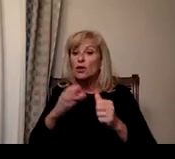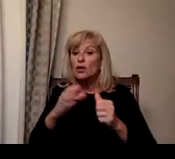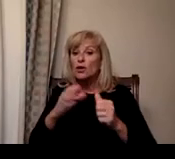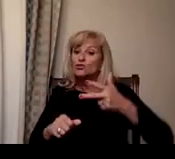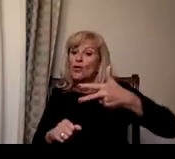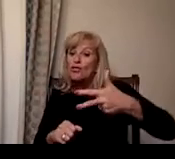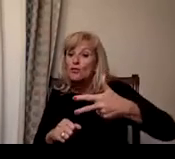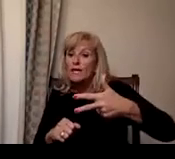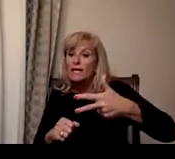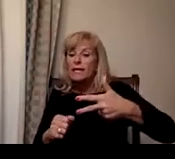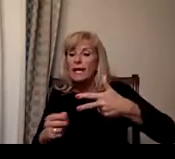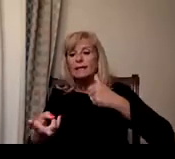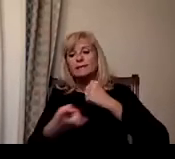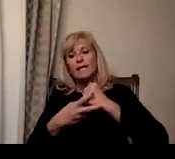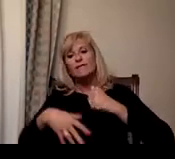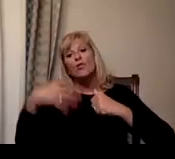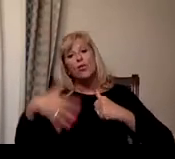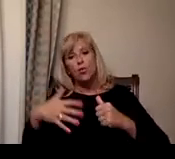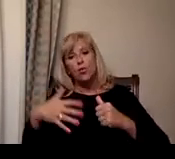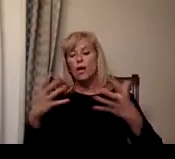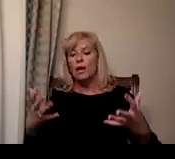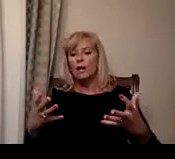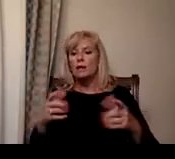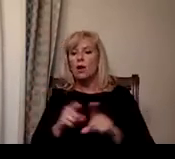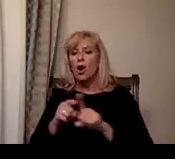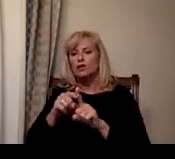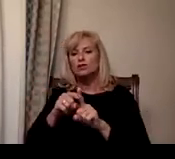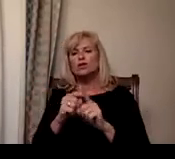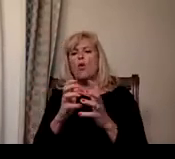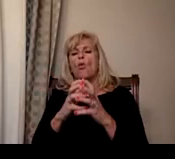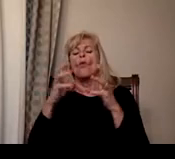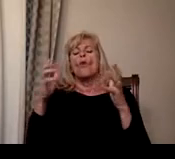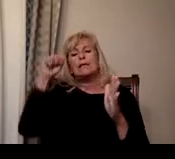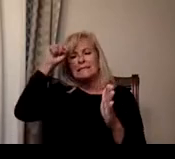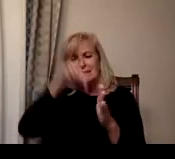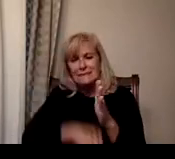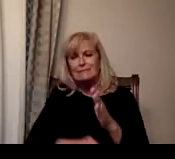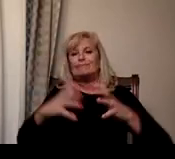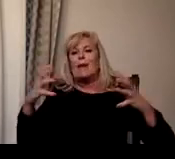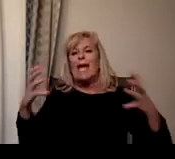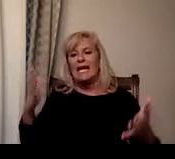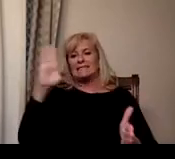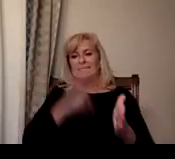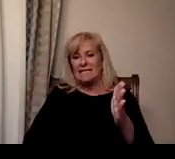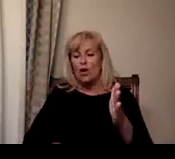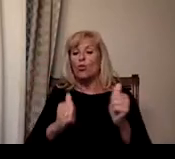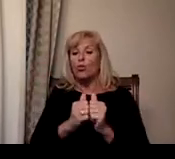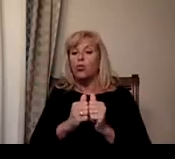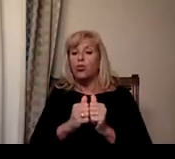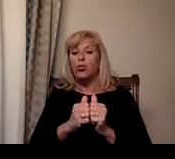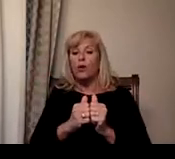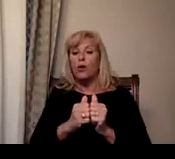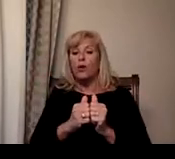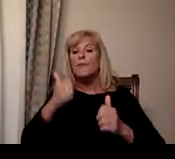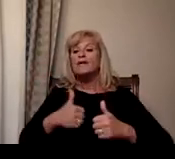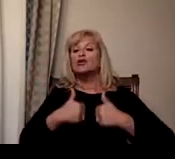and save tremendously. You also can get a deep, deep discount with a Better Life bundle. So that is something where if you